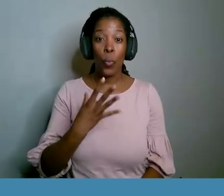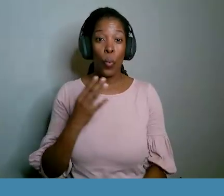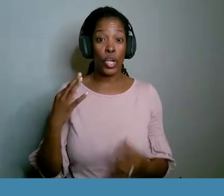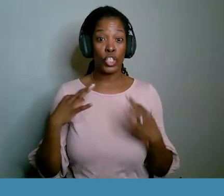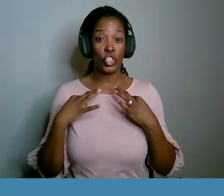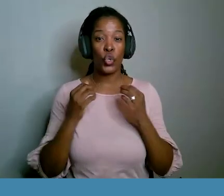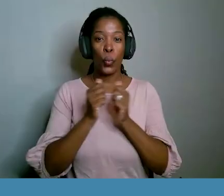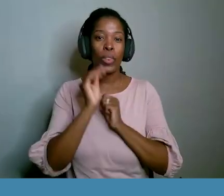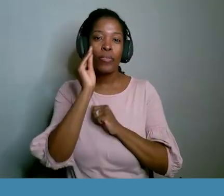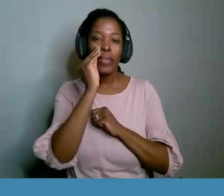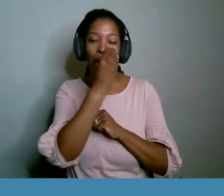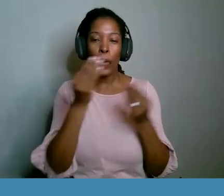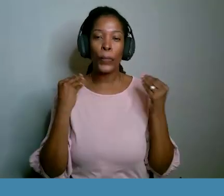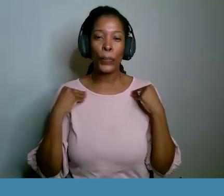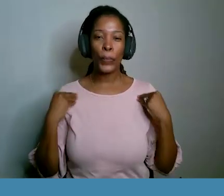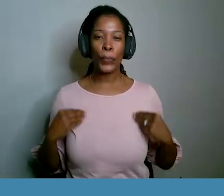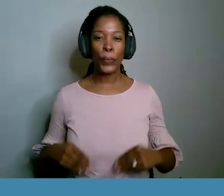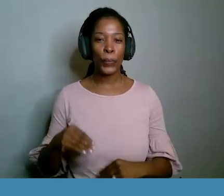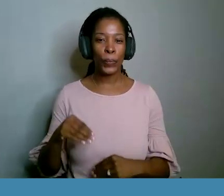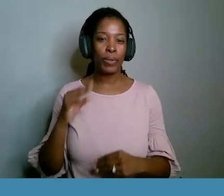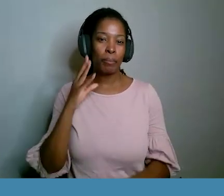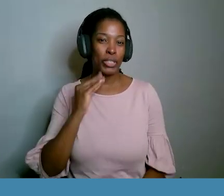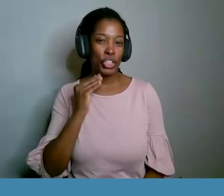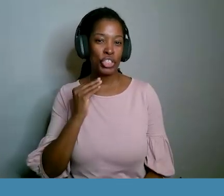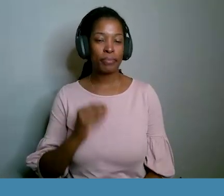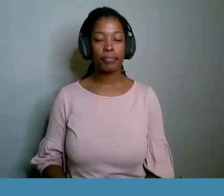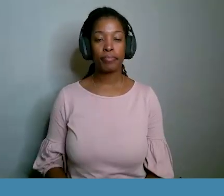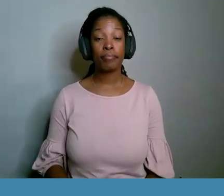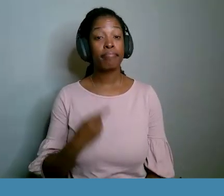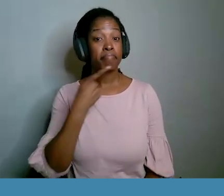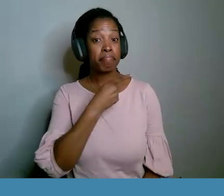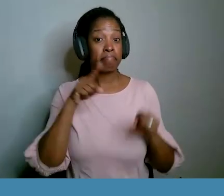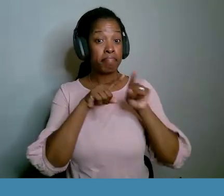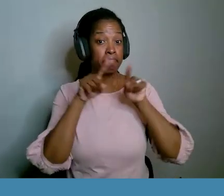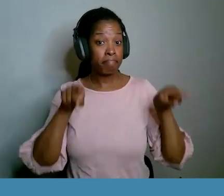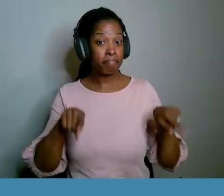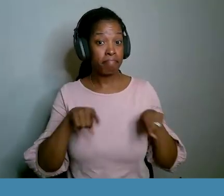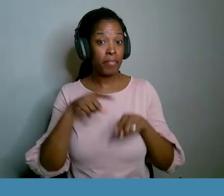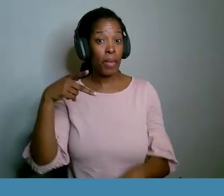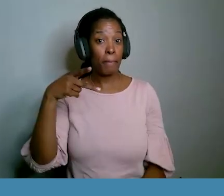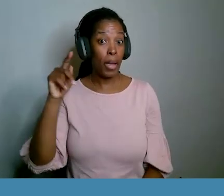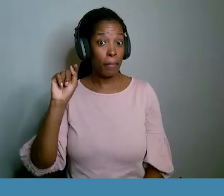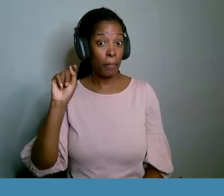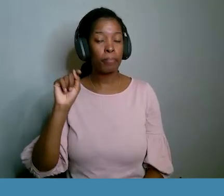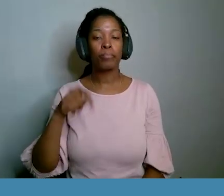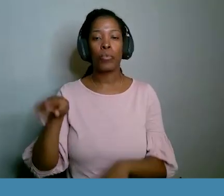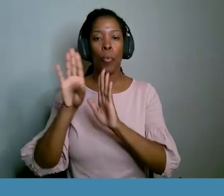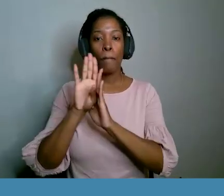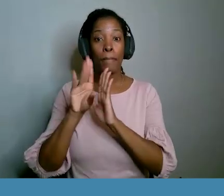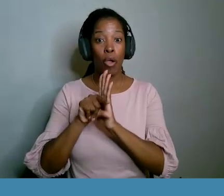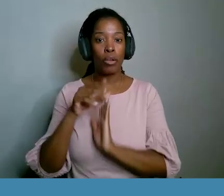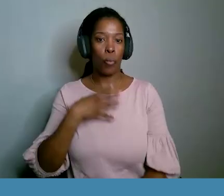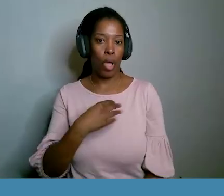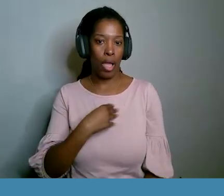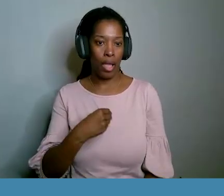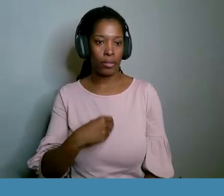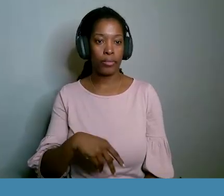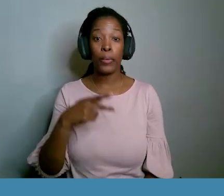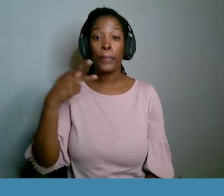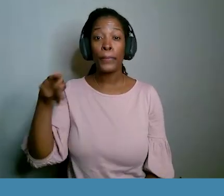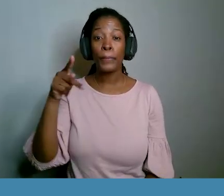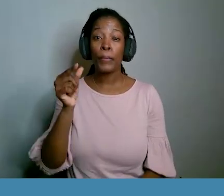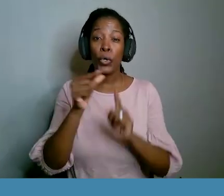peach-colored flowers. On the screen, we have a PowerPoint slide with a white background, purple lettering,